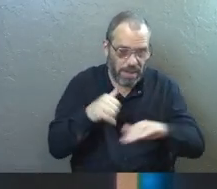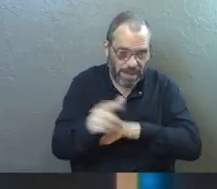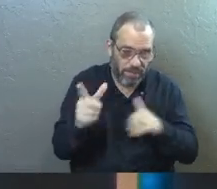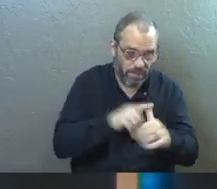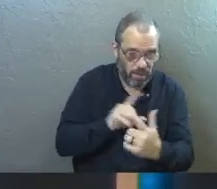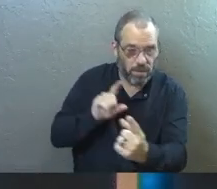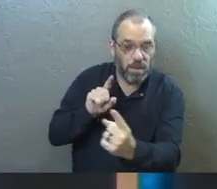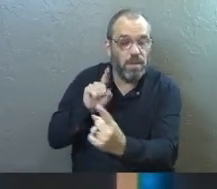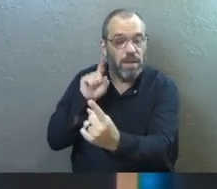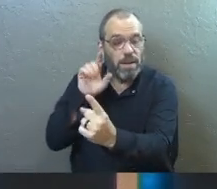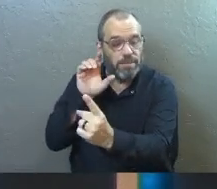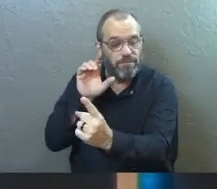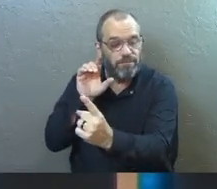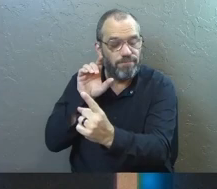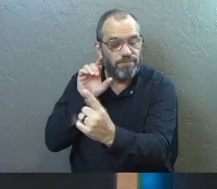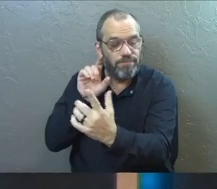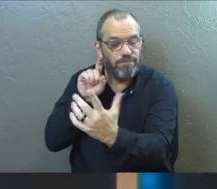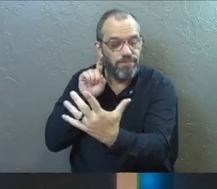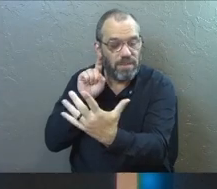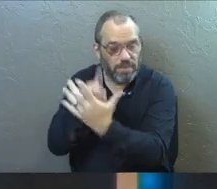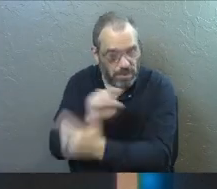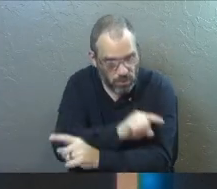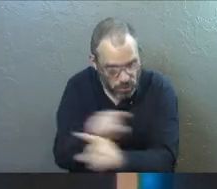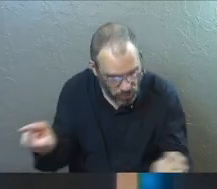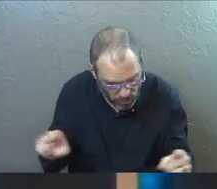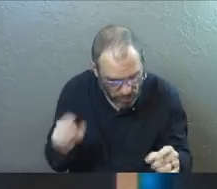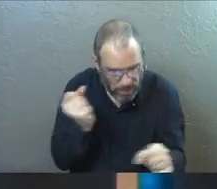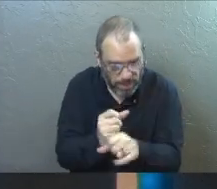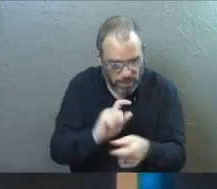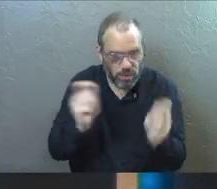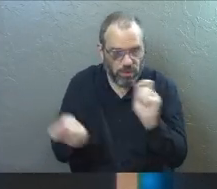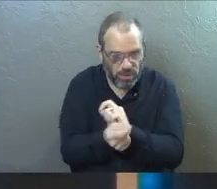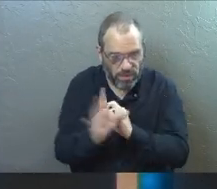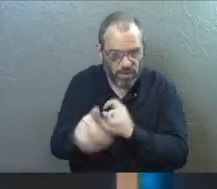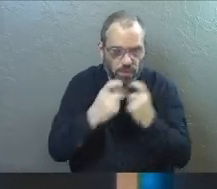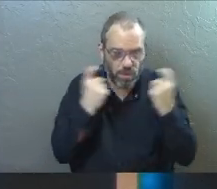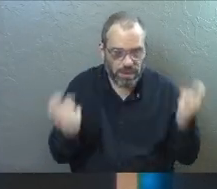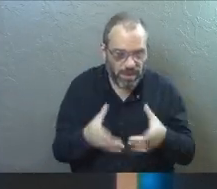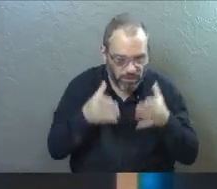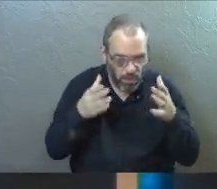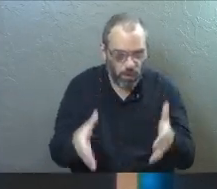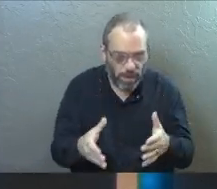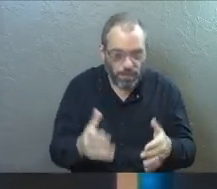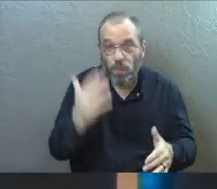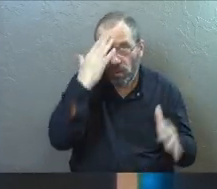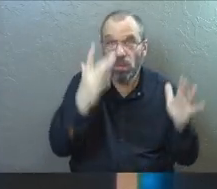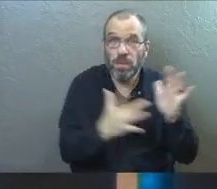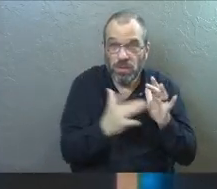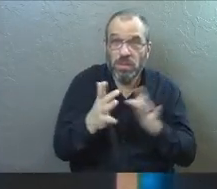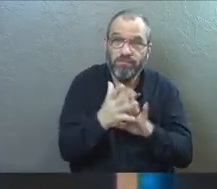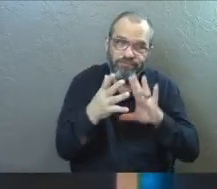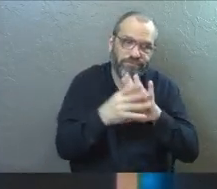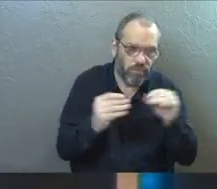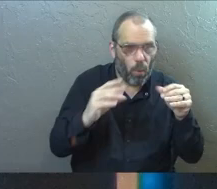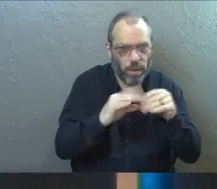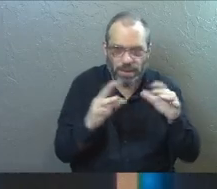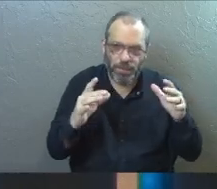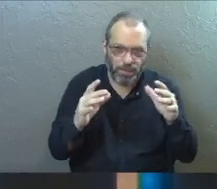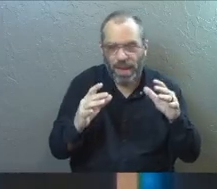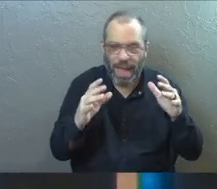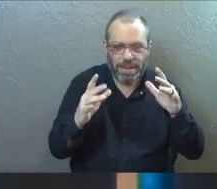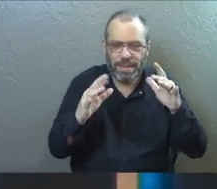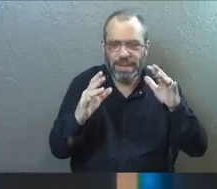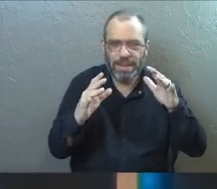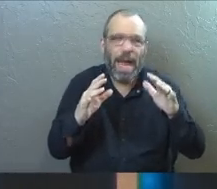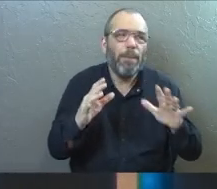first to you people of Israel to bless you by turning each of you back from your sinful ways. We know that Jesus goes on and the word of Jesus